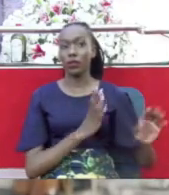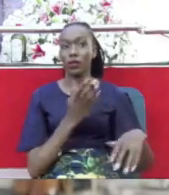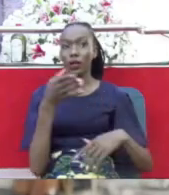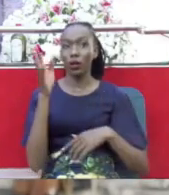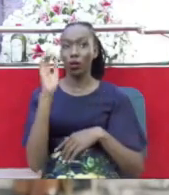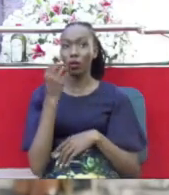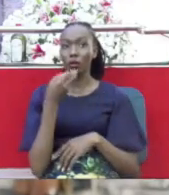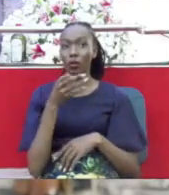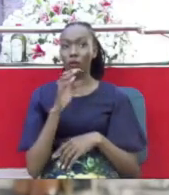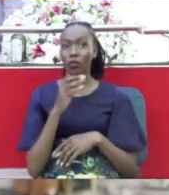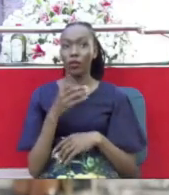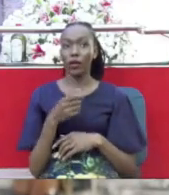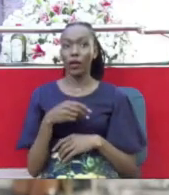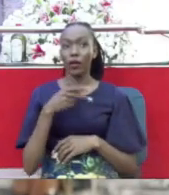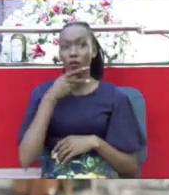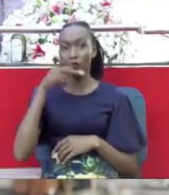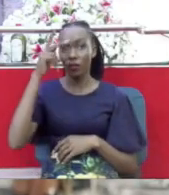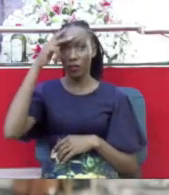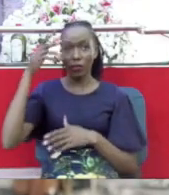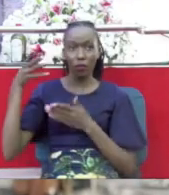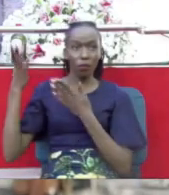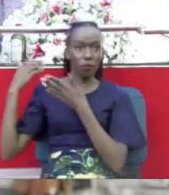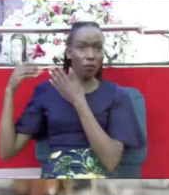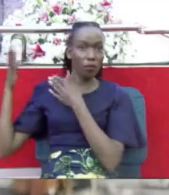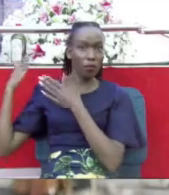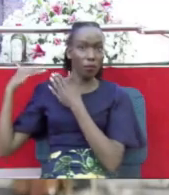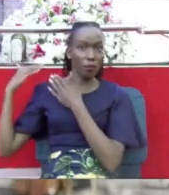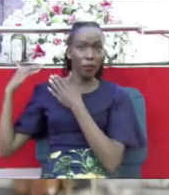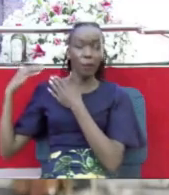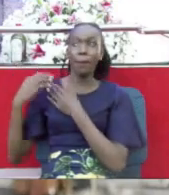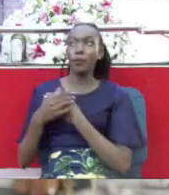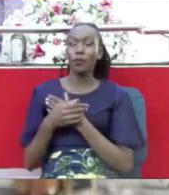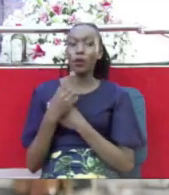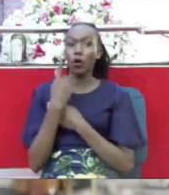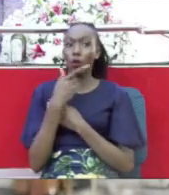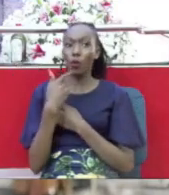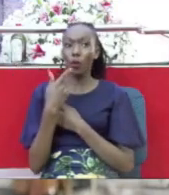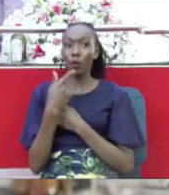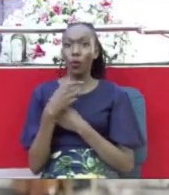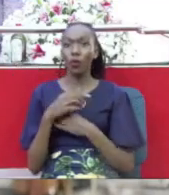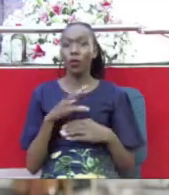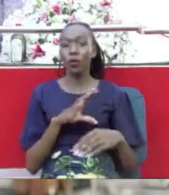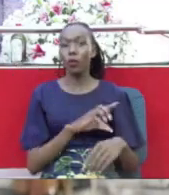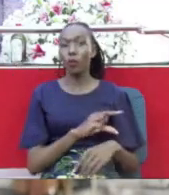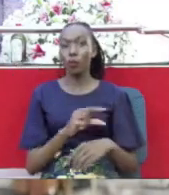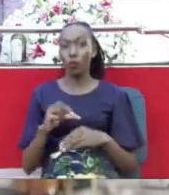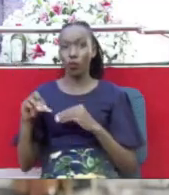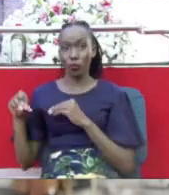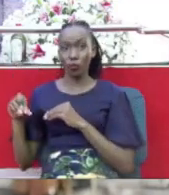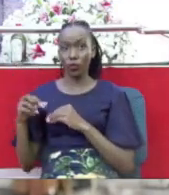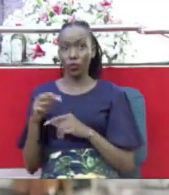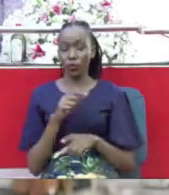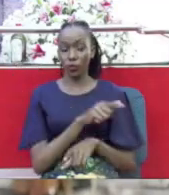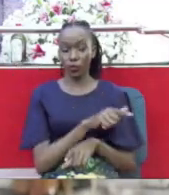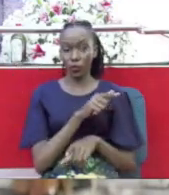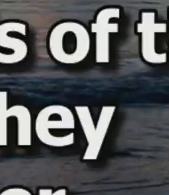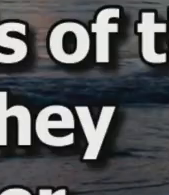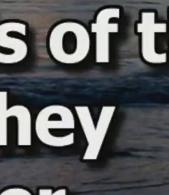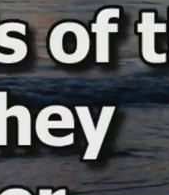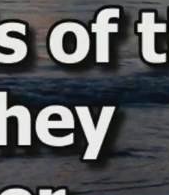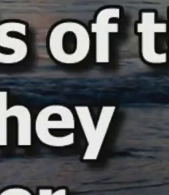yao. Who had brought them out of? It does not say here they forsook the Lord their